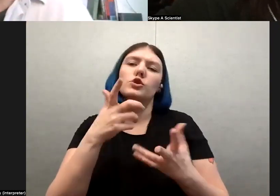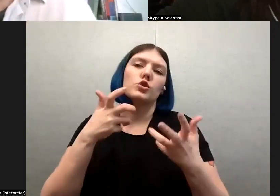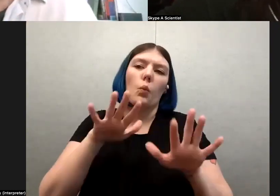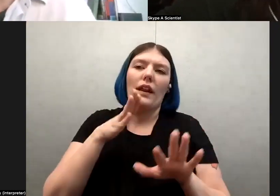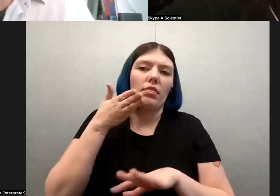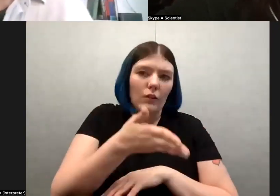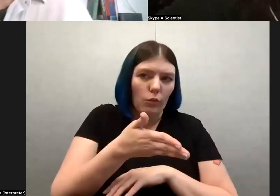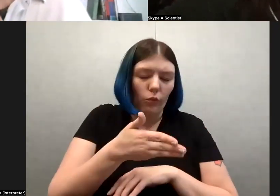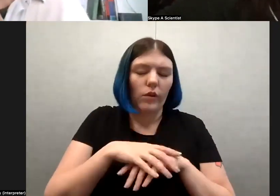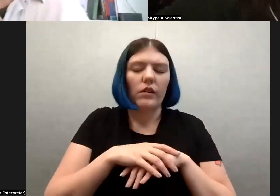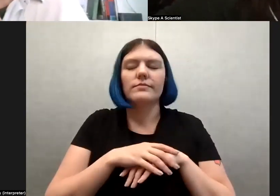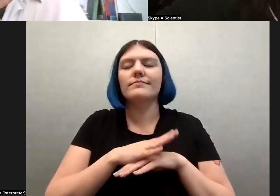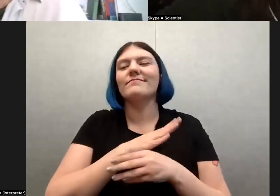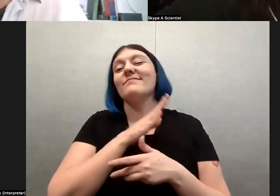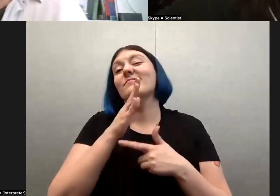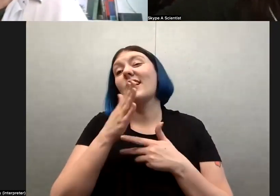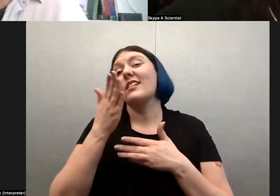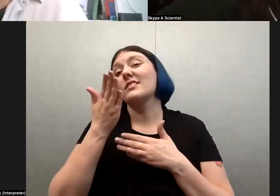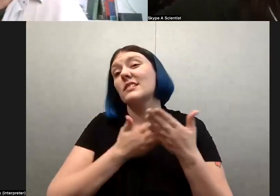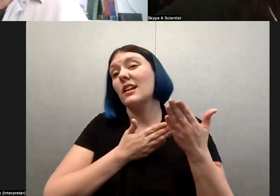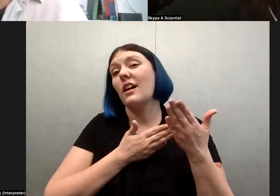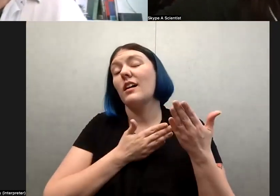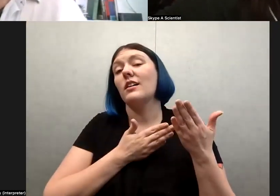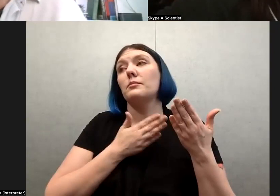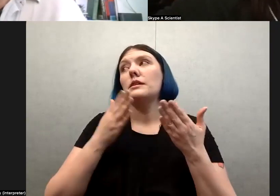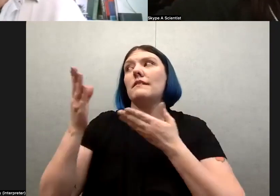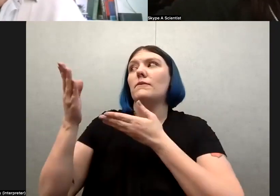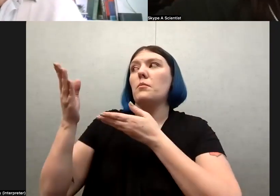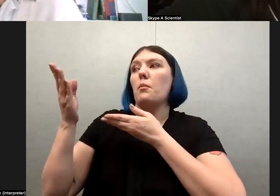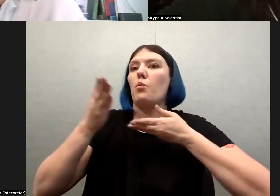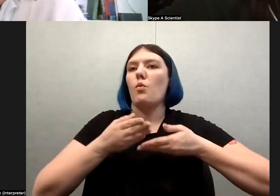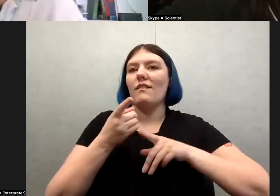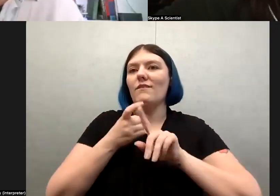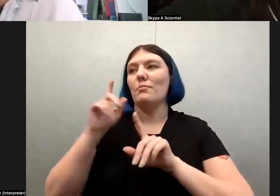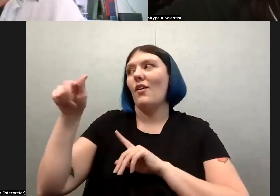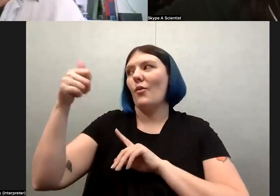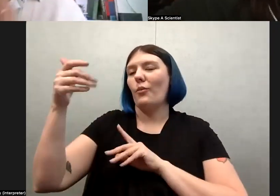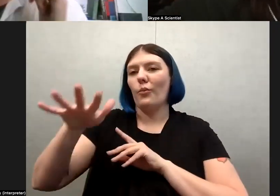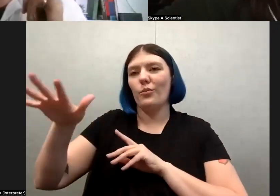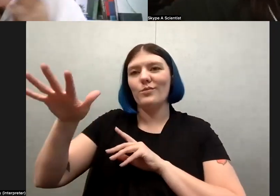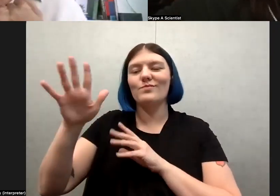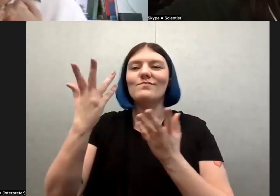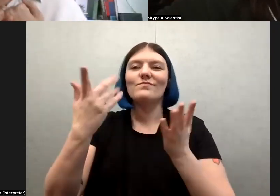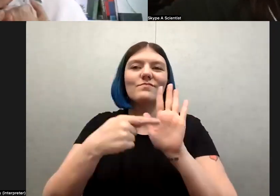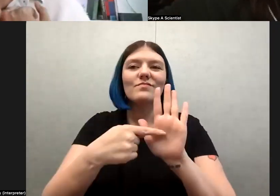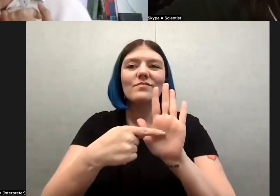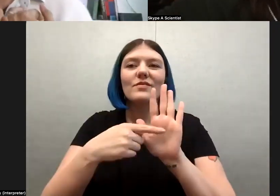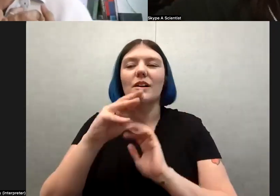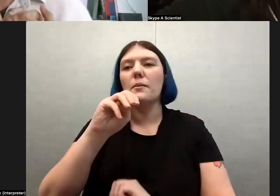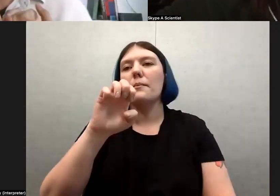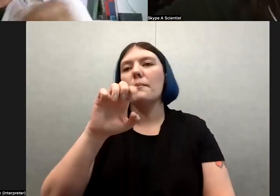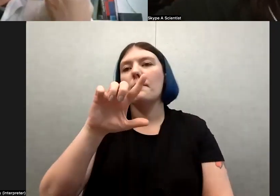area. But then there are also some plants that are from other areas of the world. For example, Melaleuca,